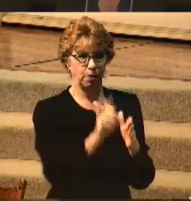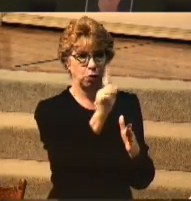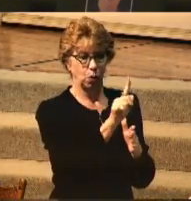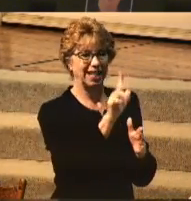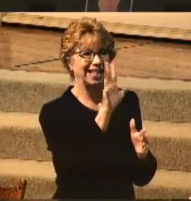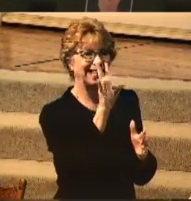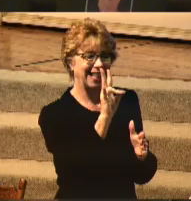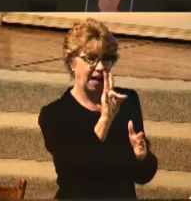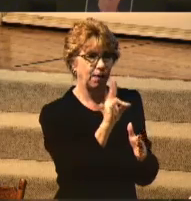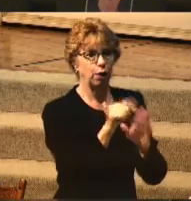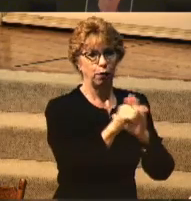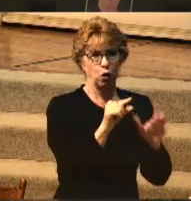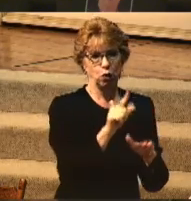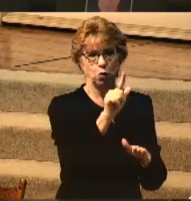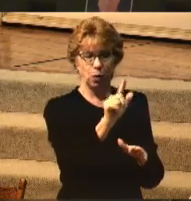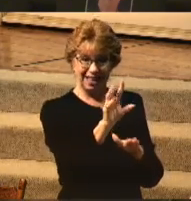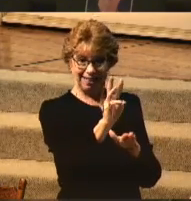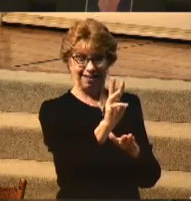26.